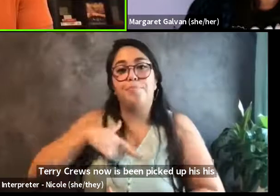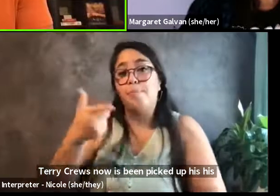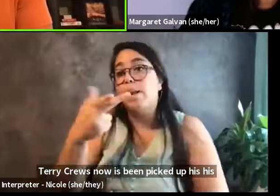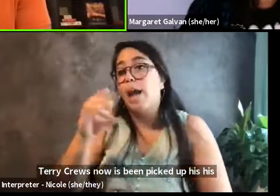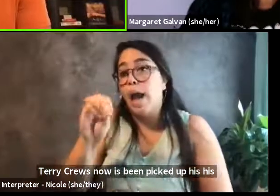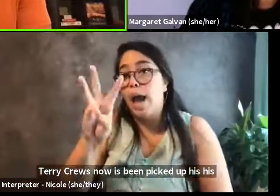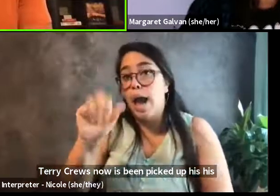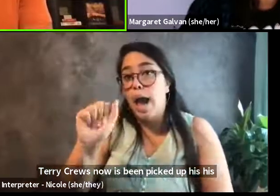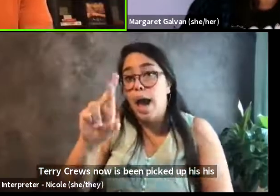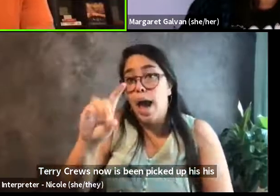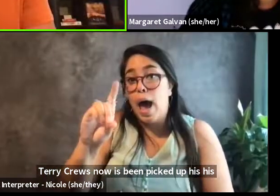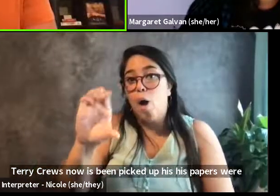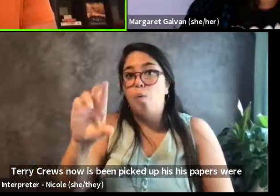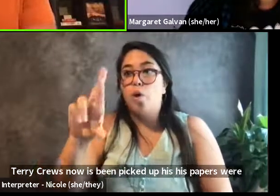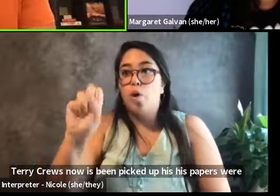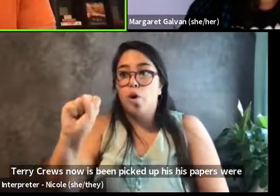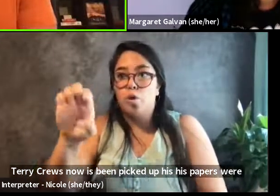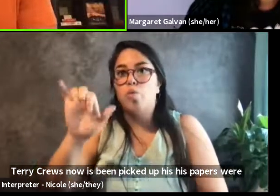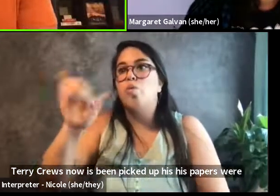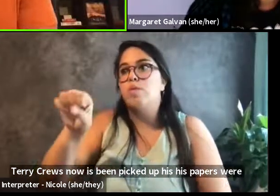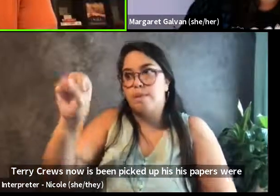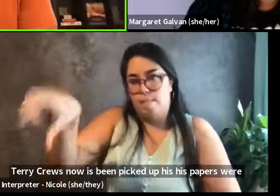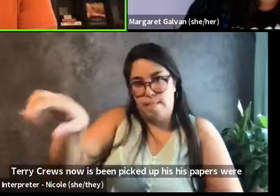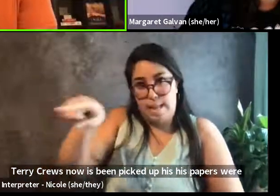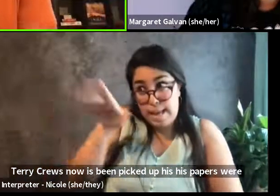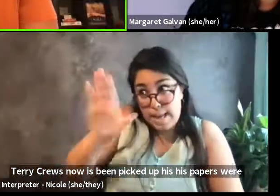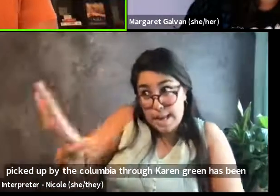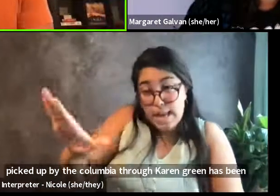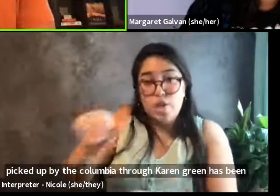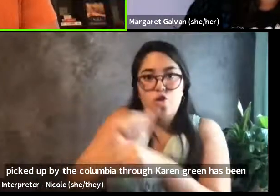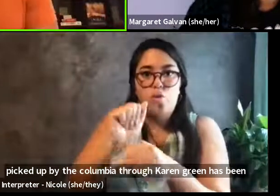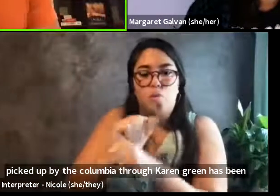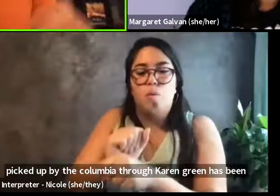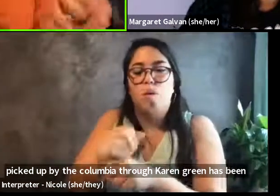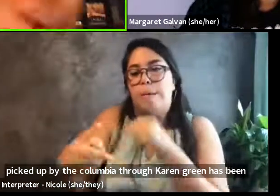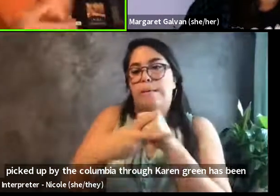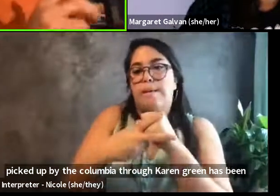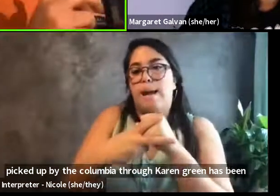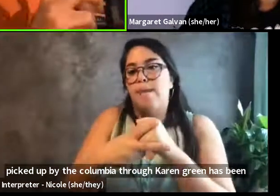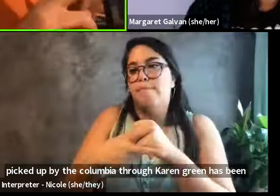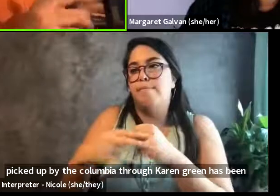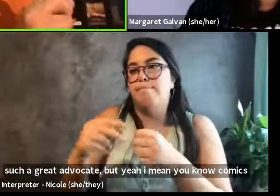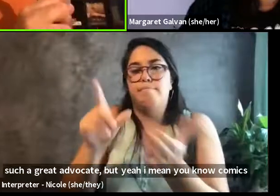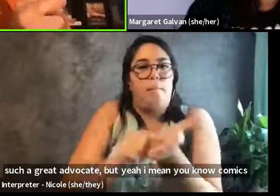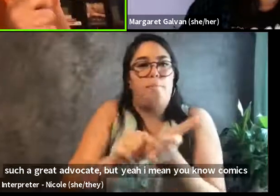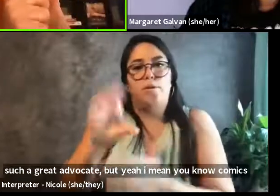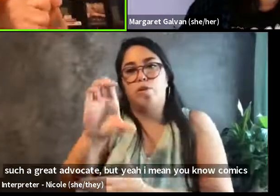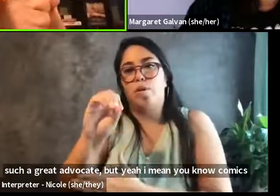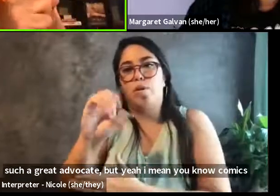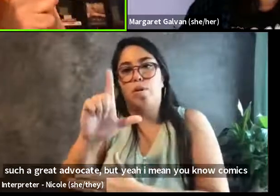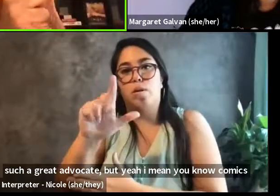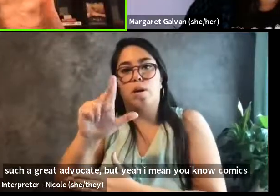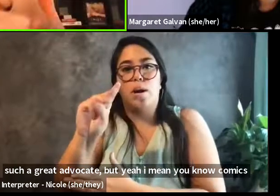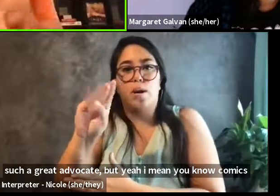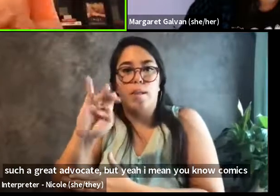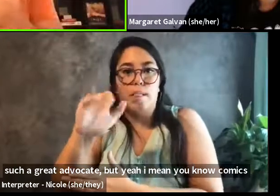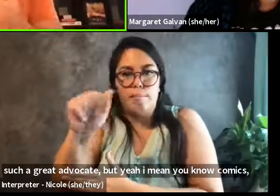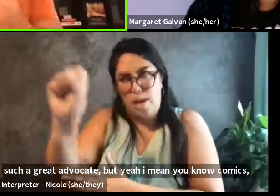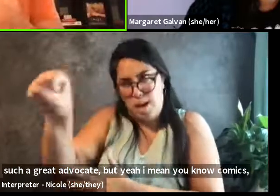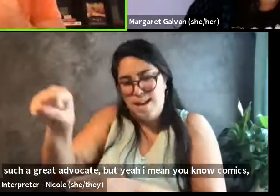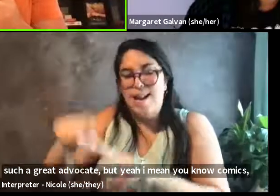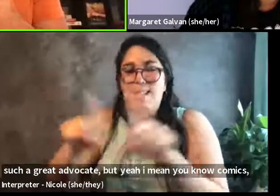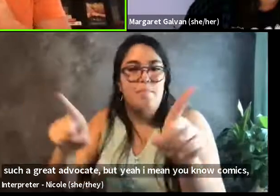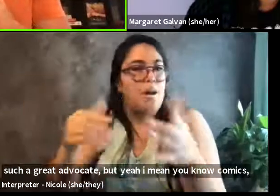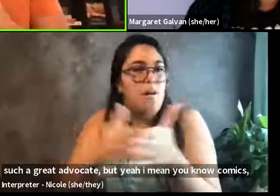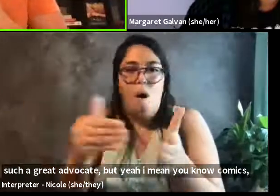um, through Karen Green, who's been such a great advocate, but yeah, I mean, you know, comics, you know, are, are not archived